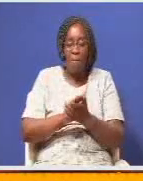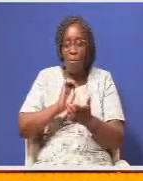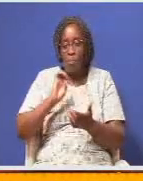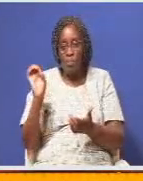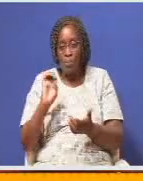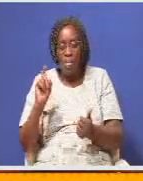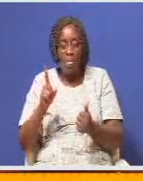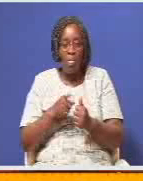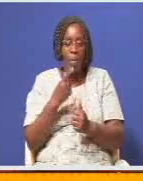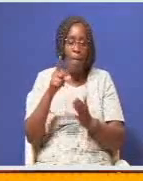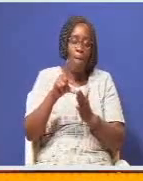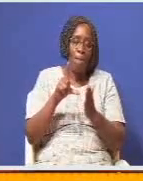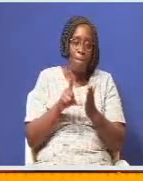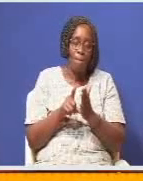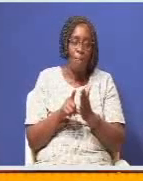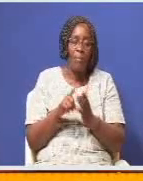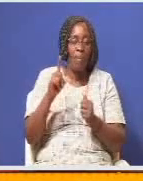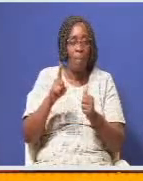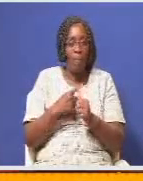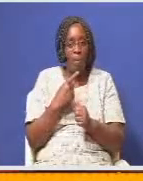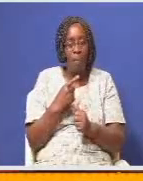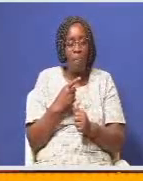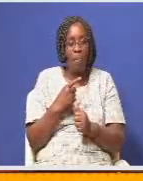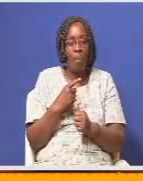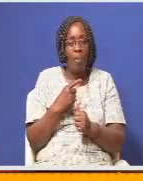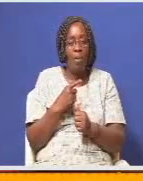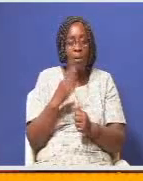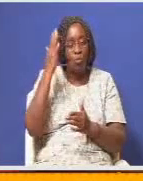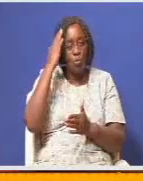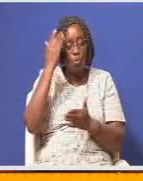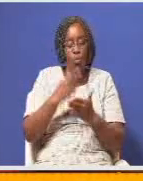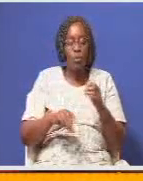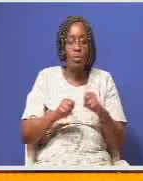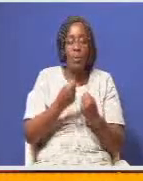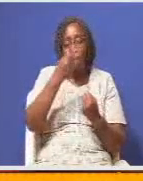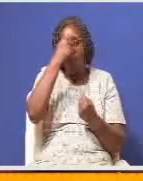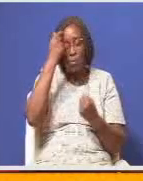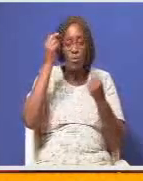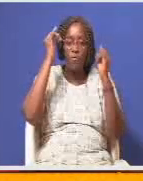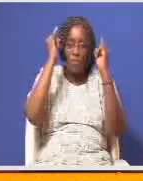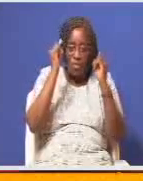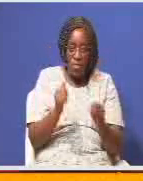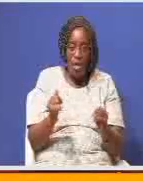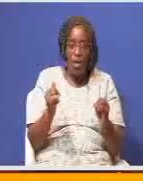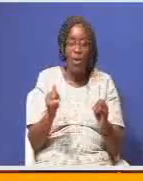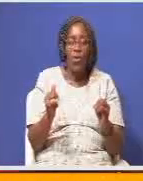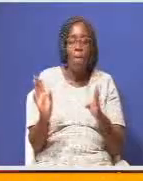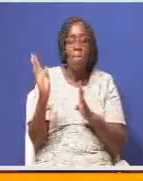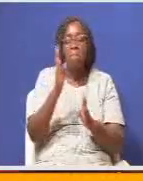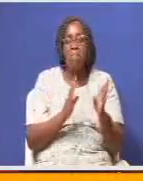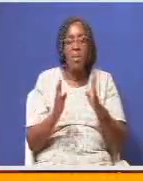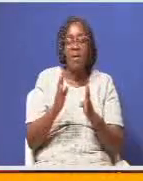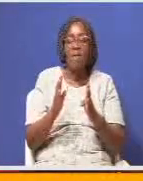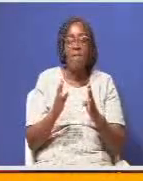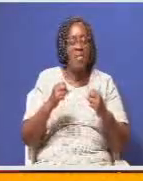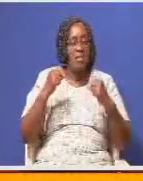first legal step we took was first to define what was happening because of the new variant of behavior and the boldness